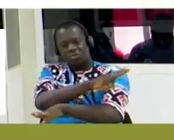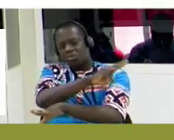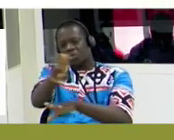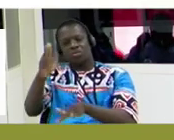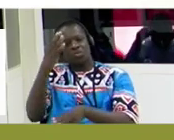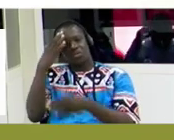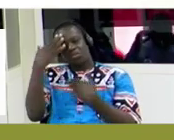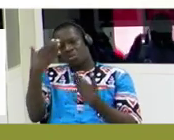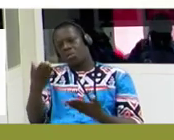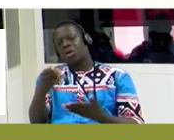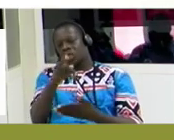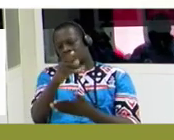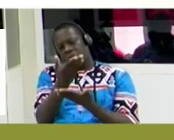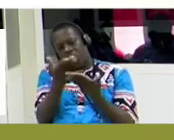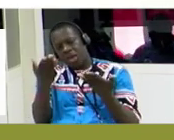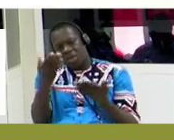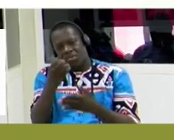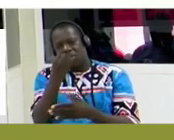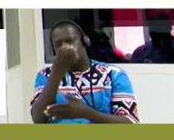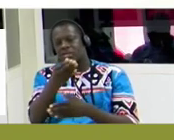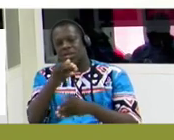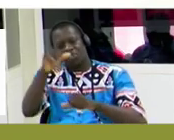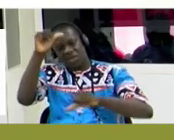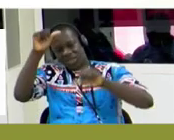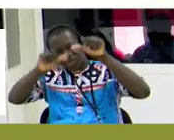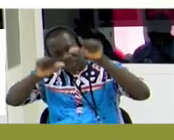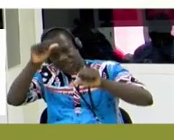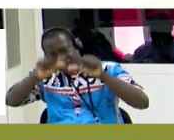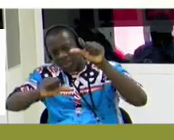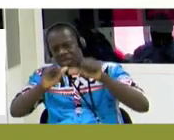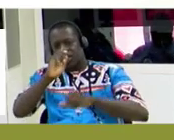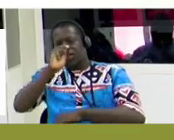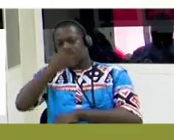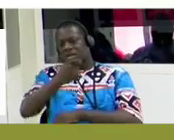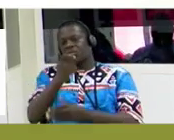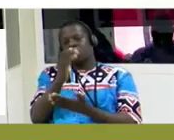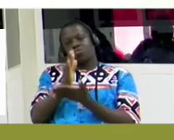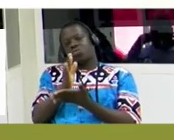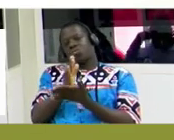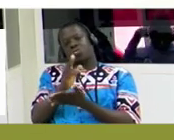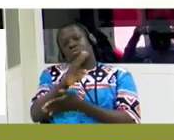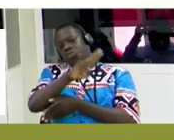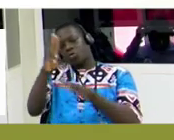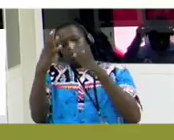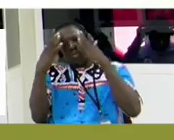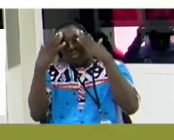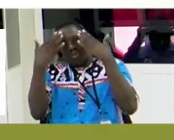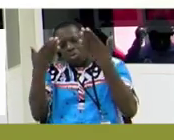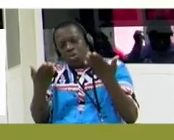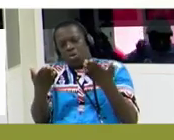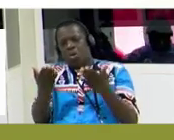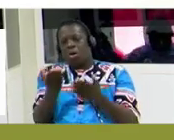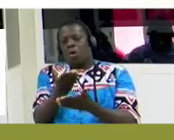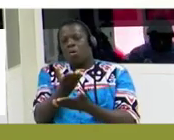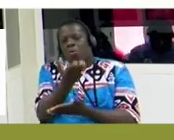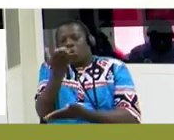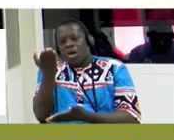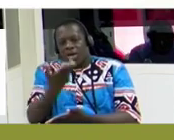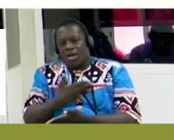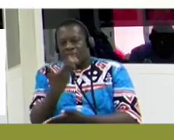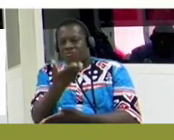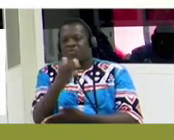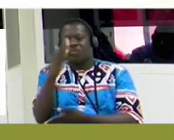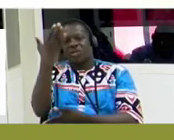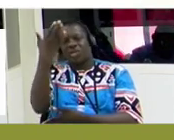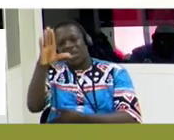have tested that. Because I was, definitely, I cannot know where I was for hours, maybe 10